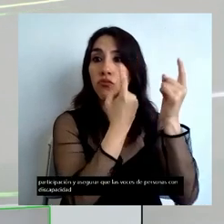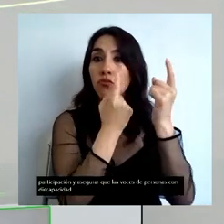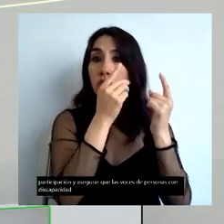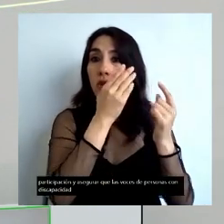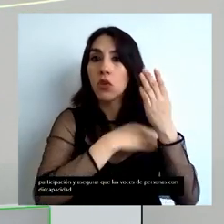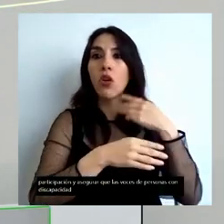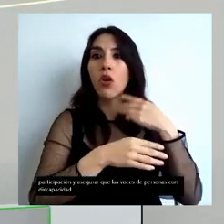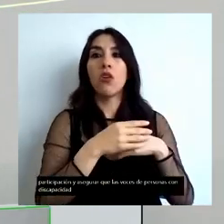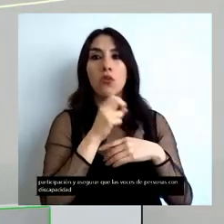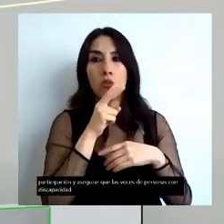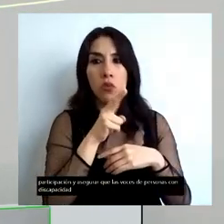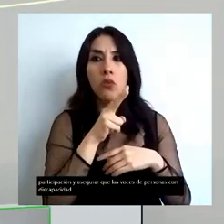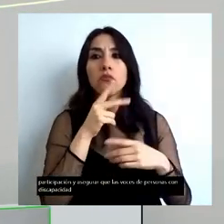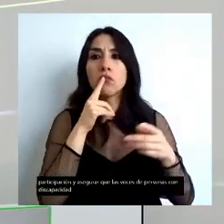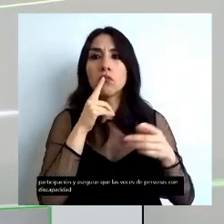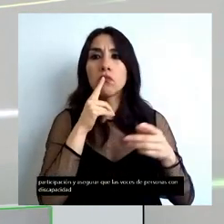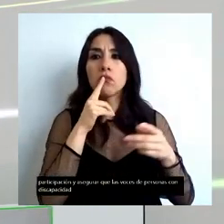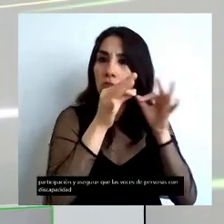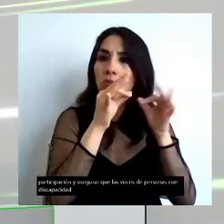That's right, Carola.